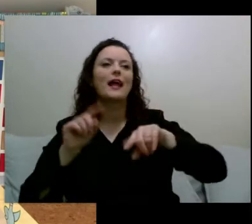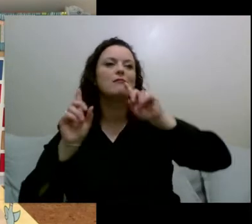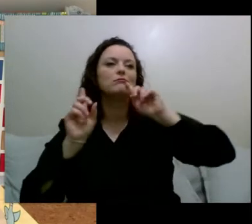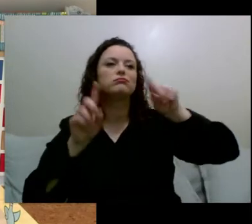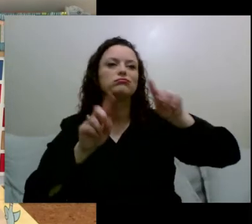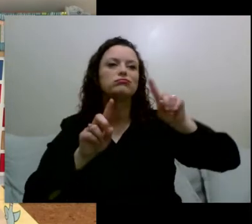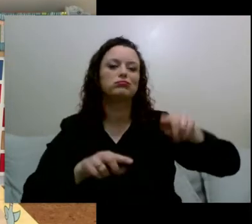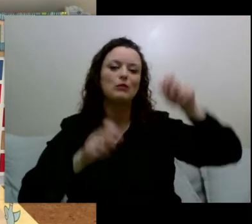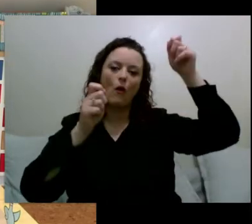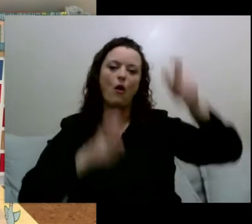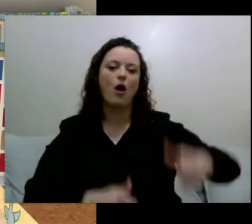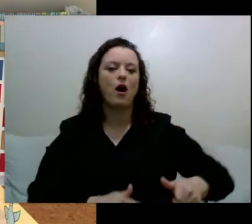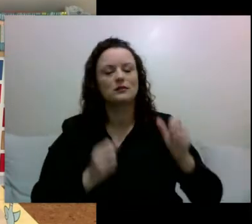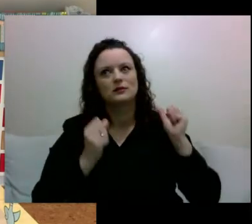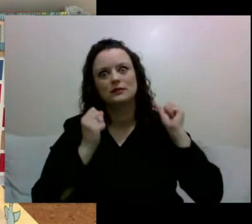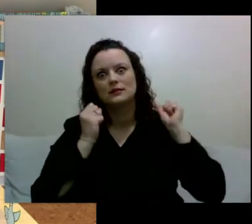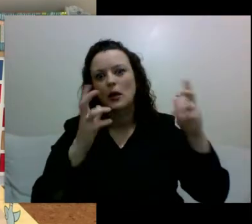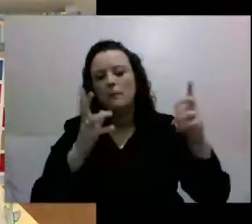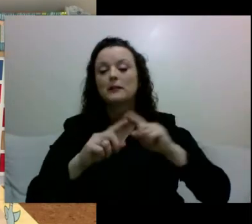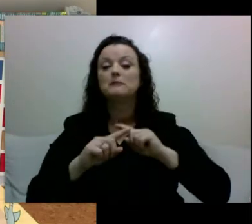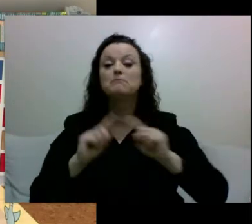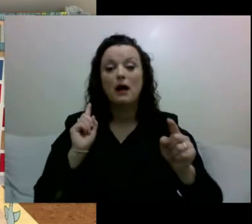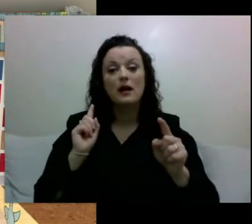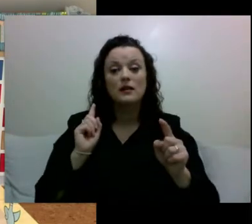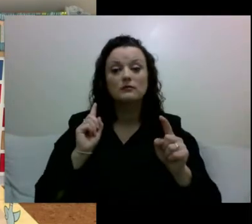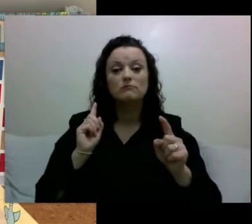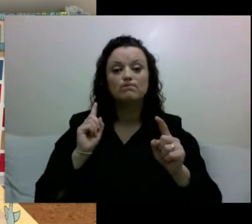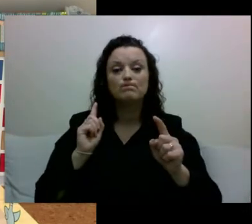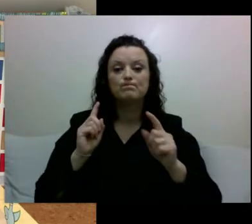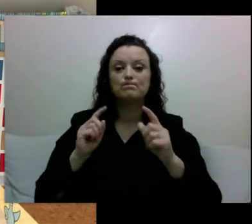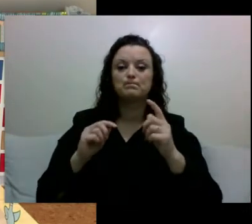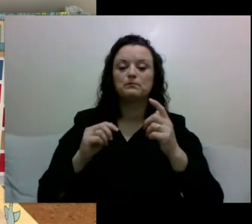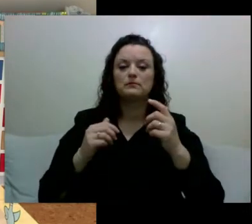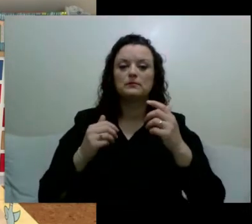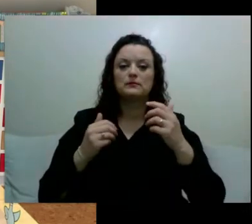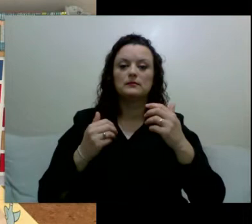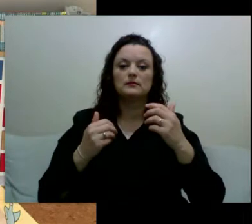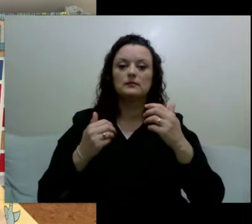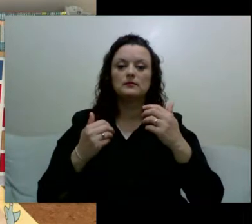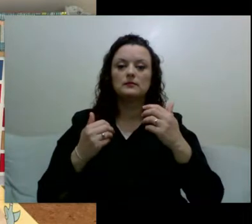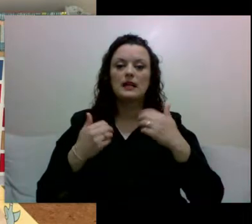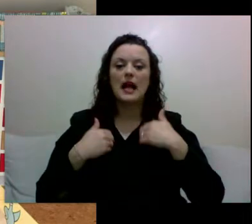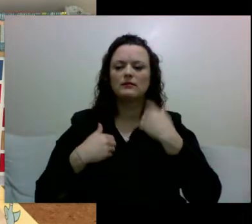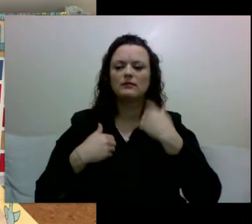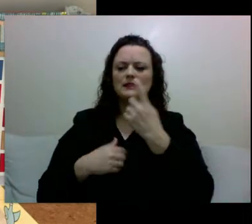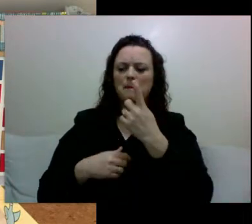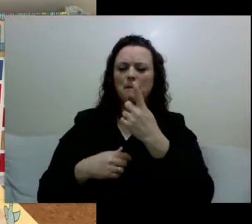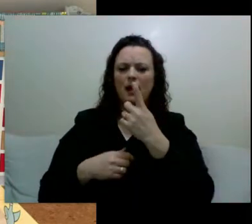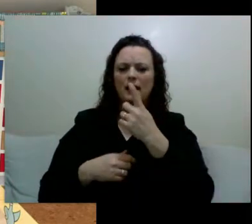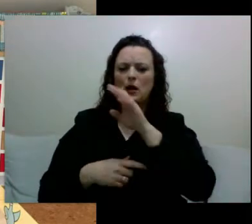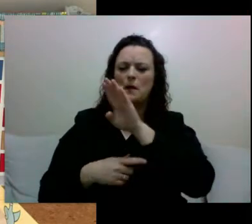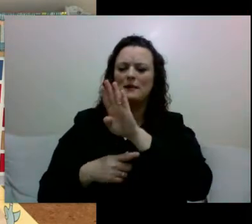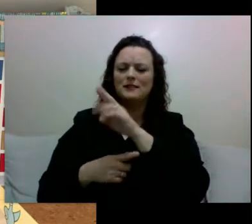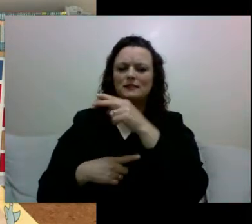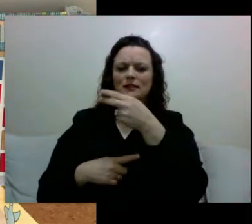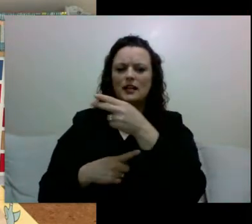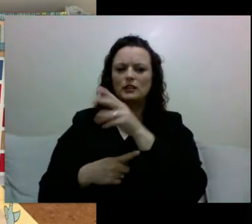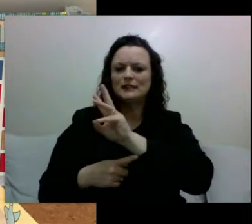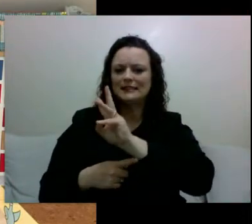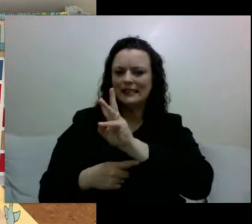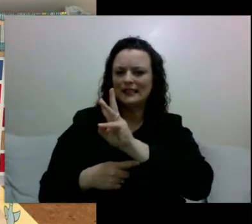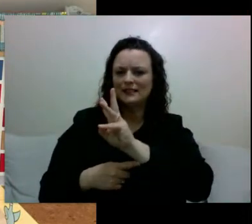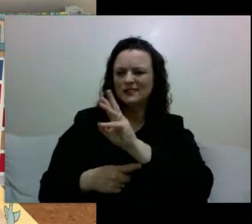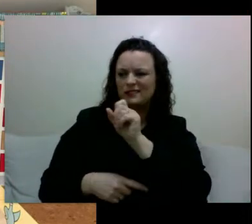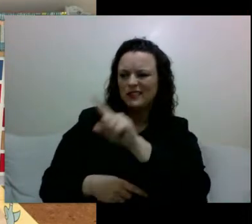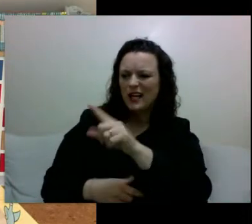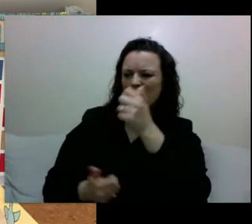questions are coming through. But we have someone, initial BH6, who says, which book makes